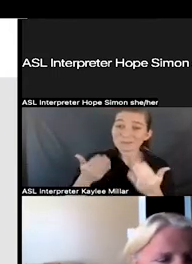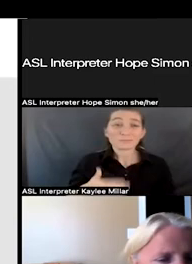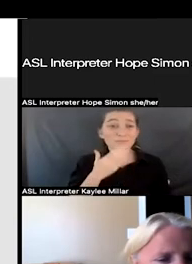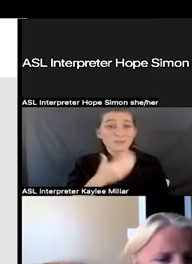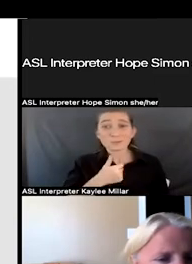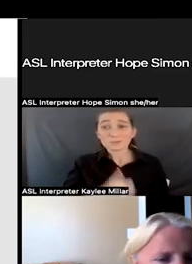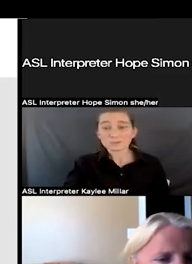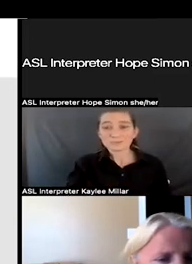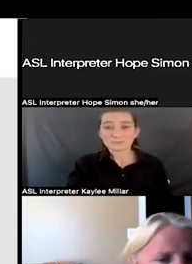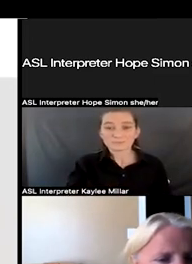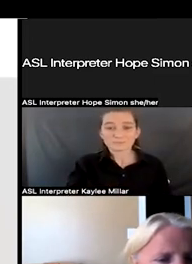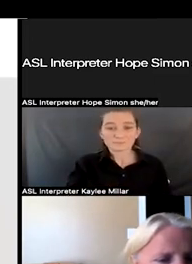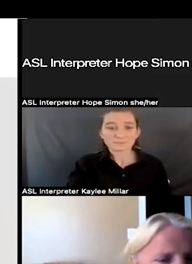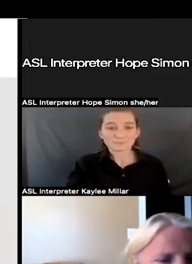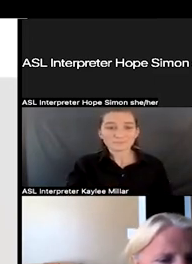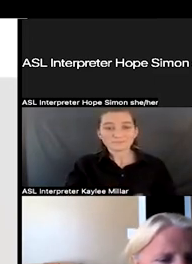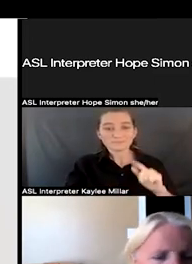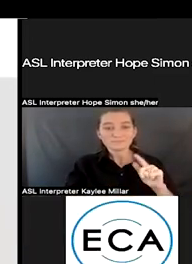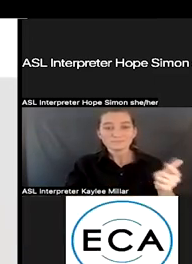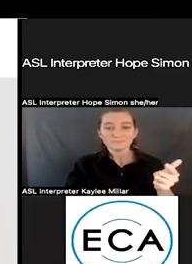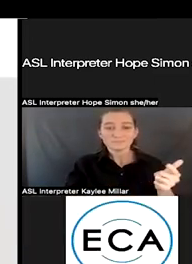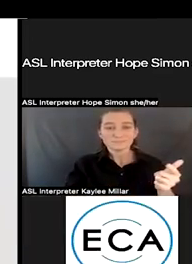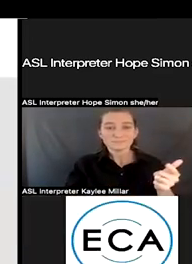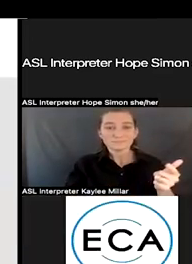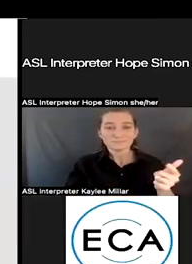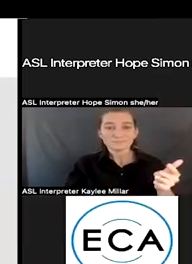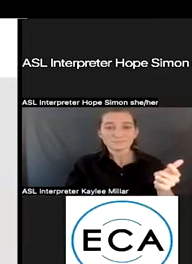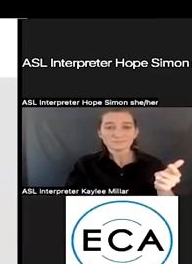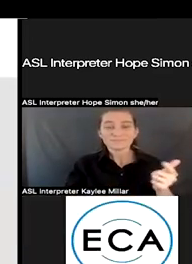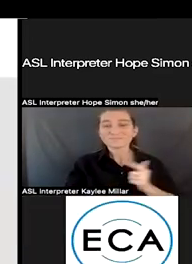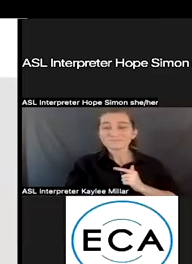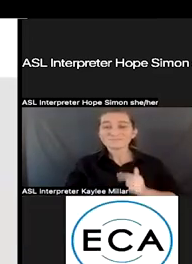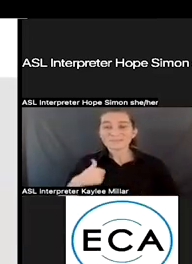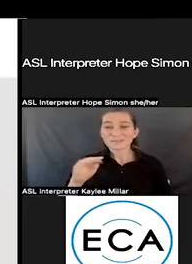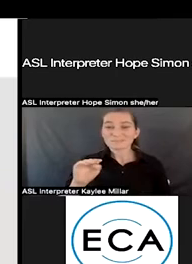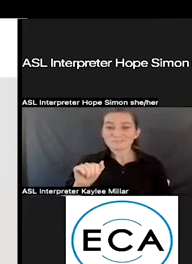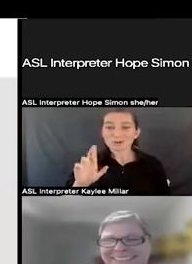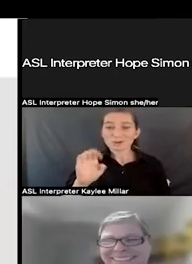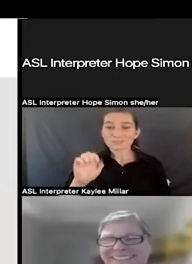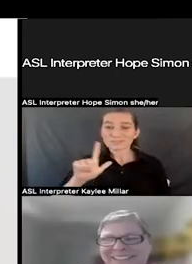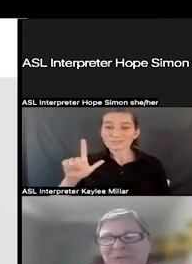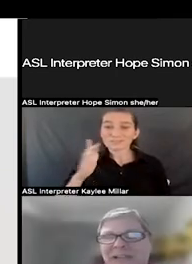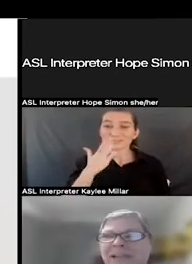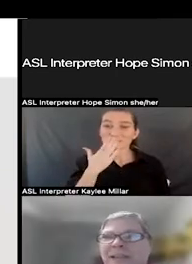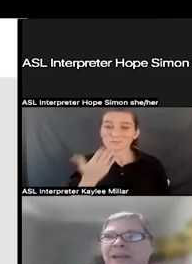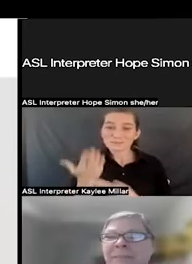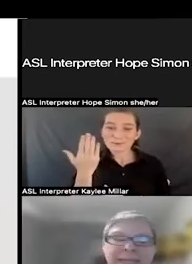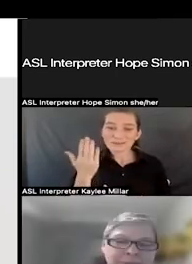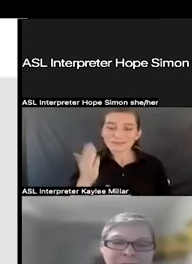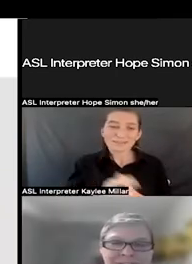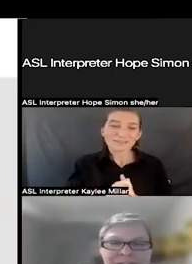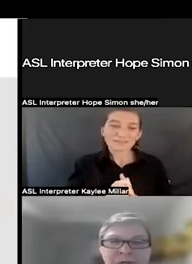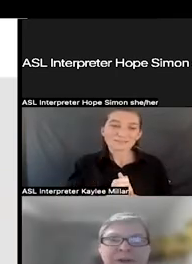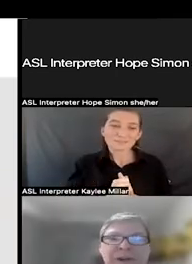on. A camera is on. Good morning. Can everyone hear me? Good always morning. Like to test. Good morning.